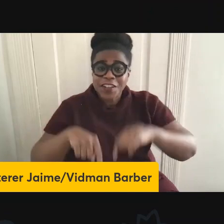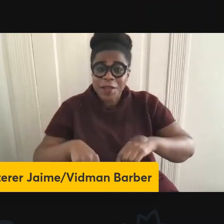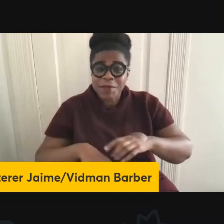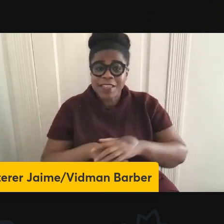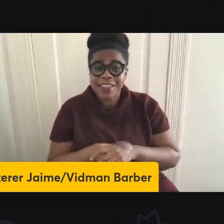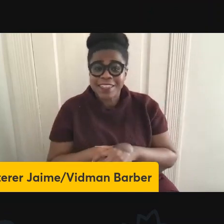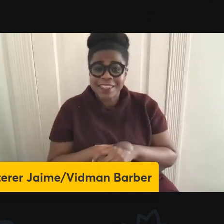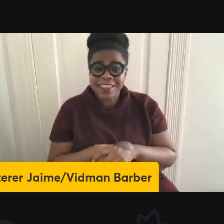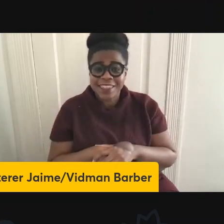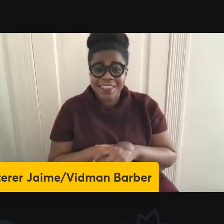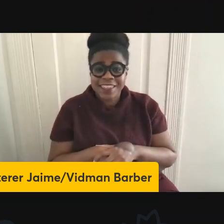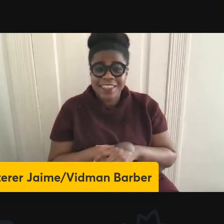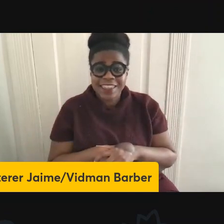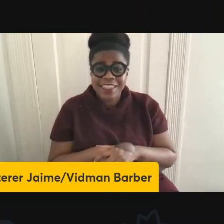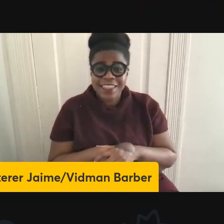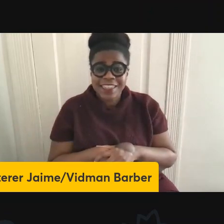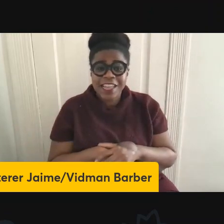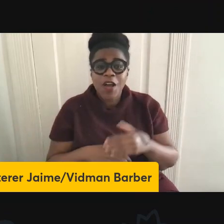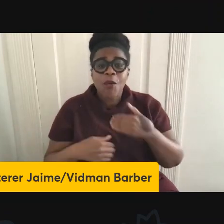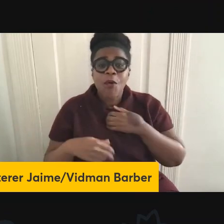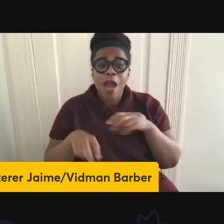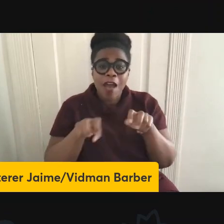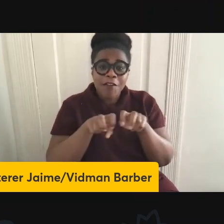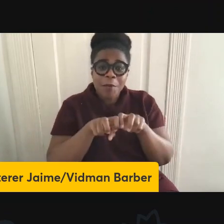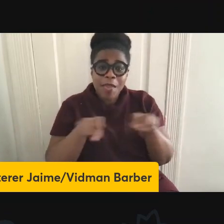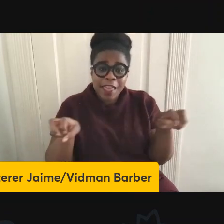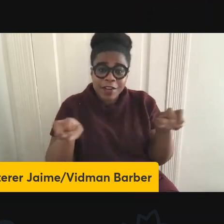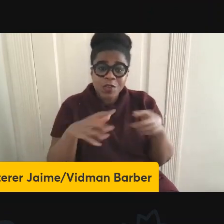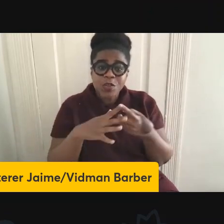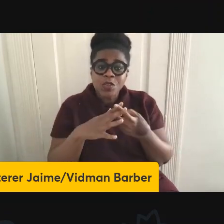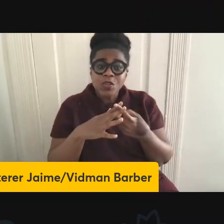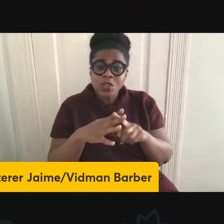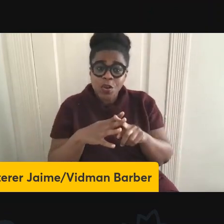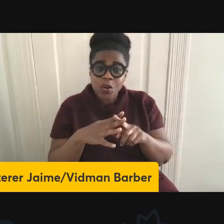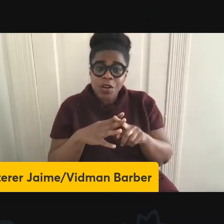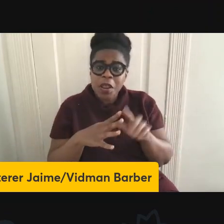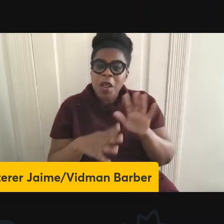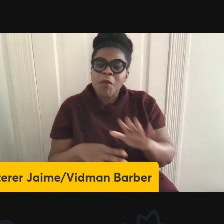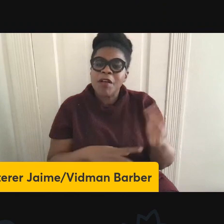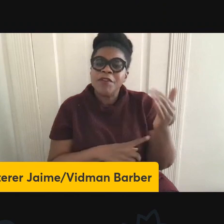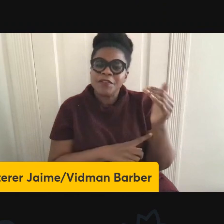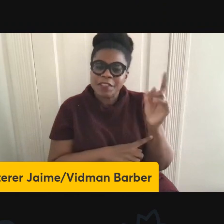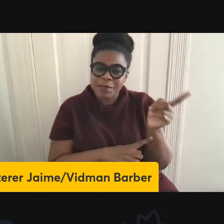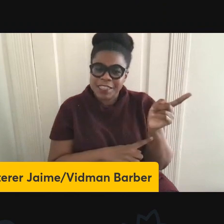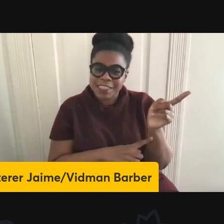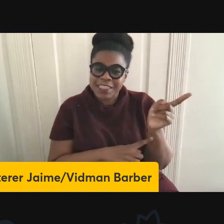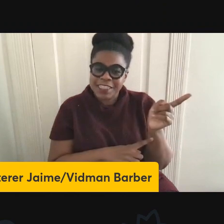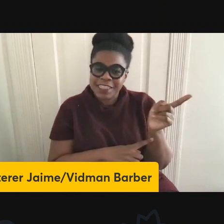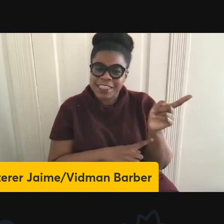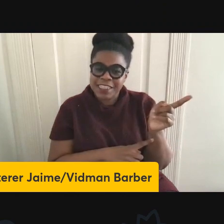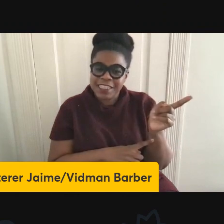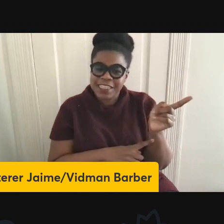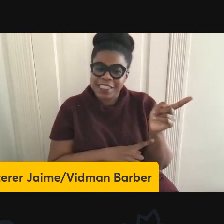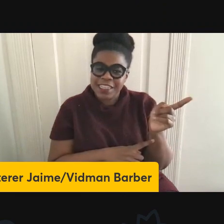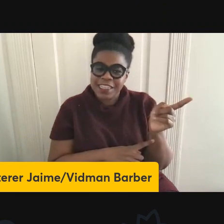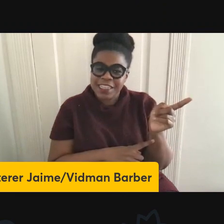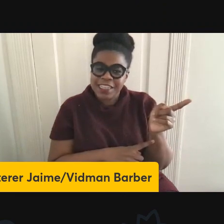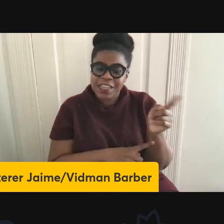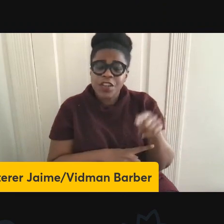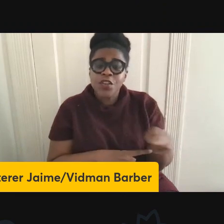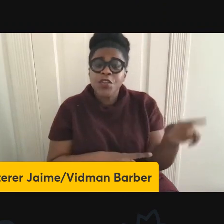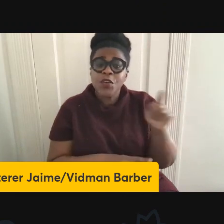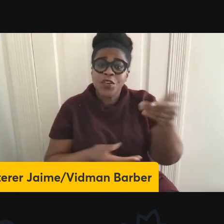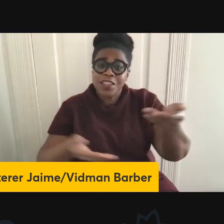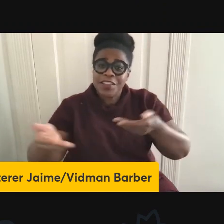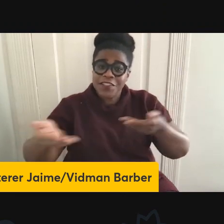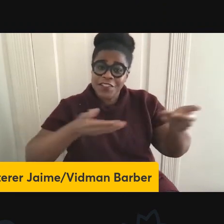And we'll have a panel that is going to start in about 15 minutes now. And so you will all